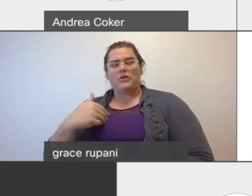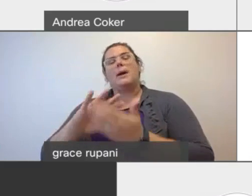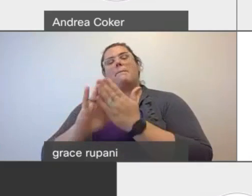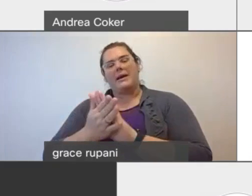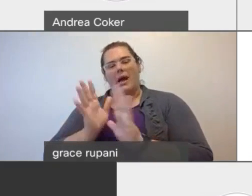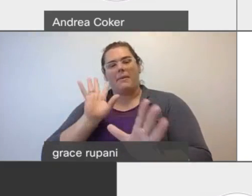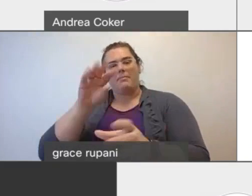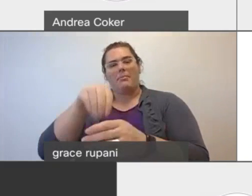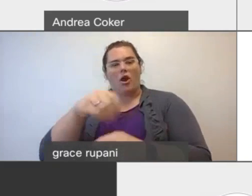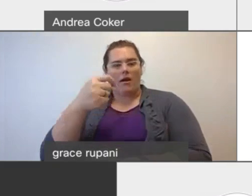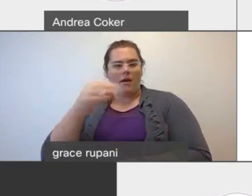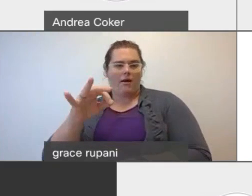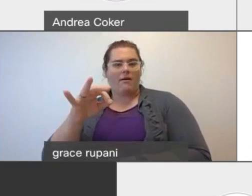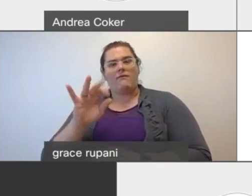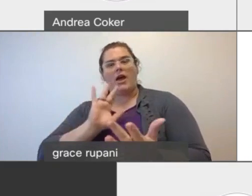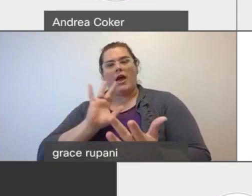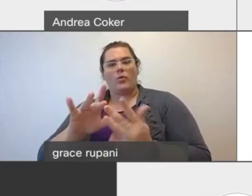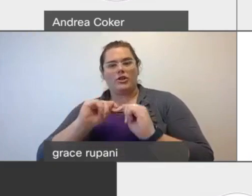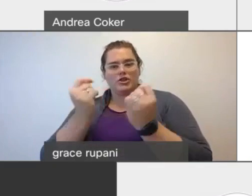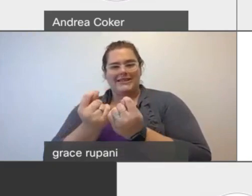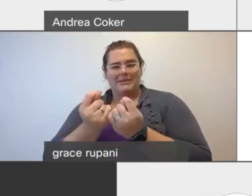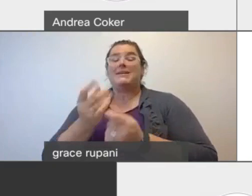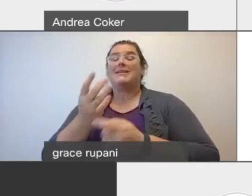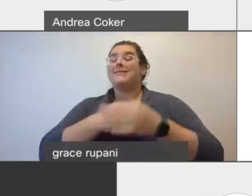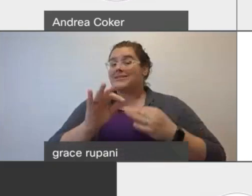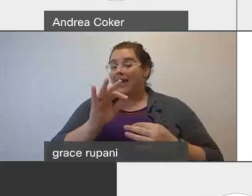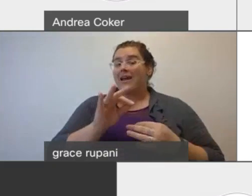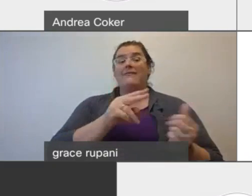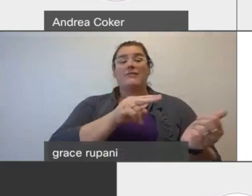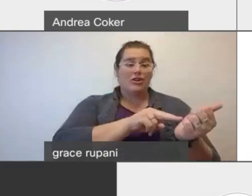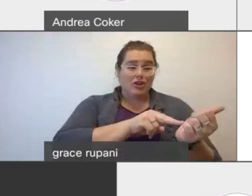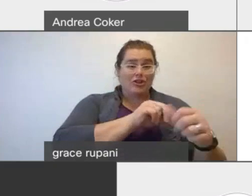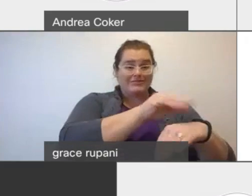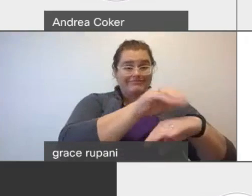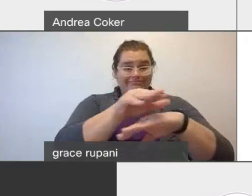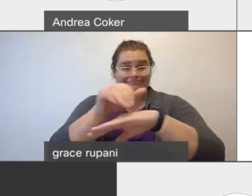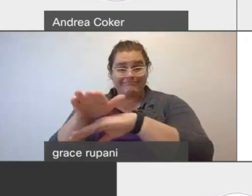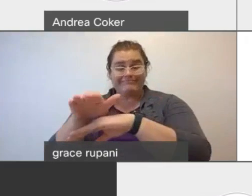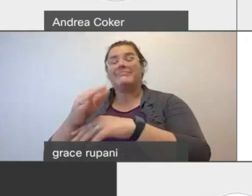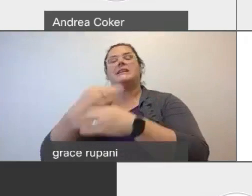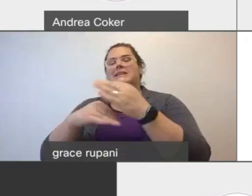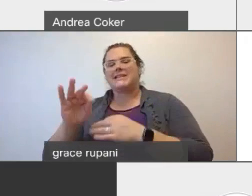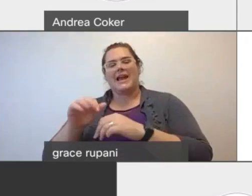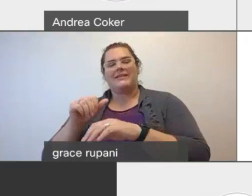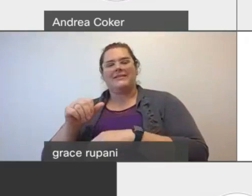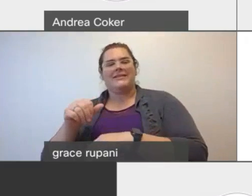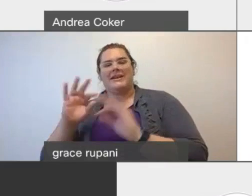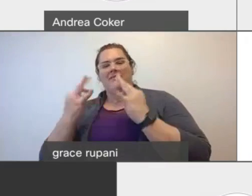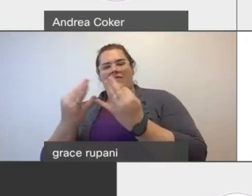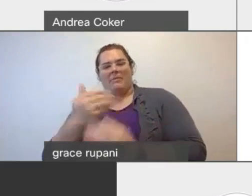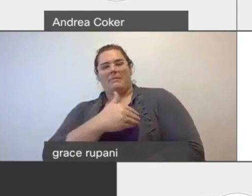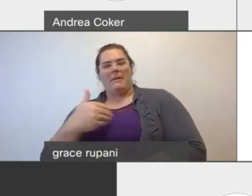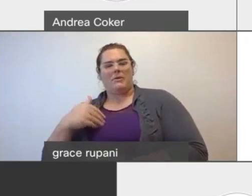rather than nurses, to be identifying family members of people who are able to connect better with family